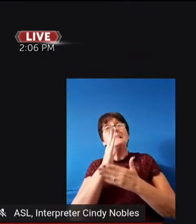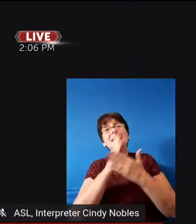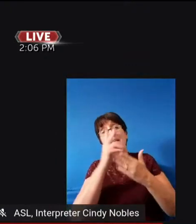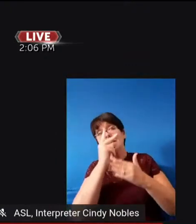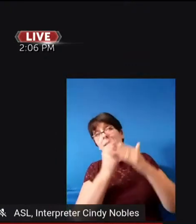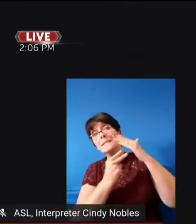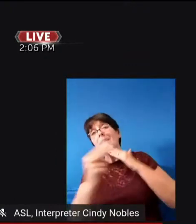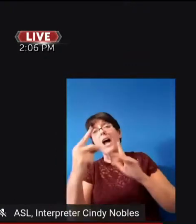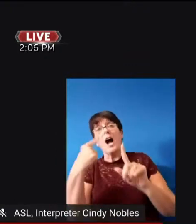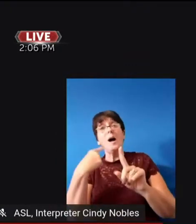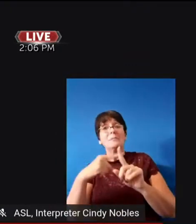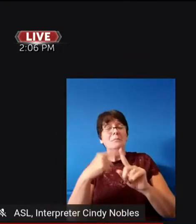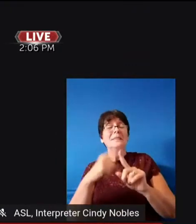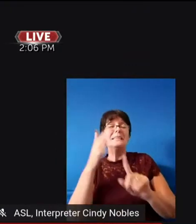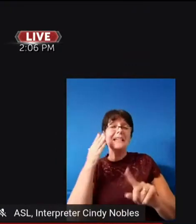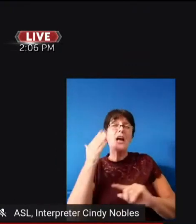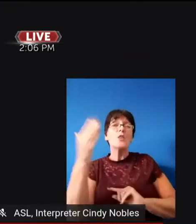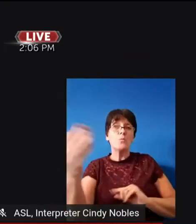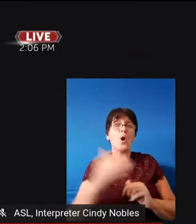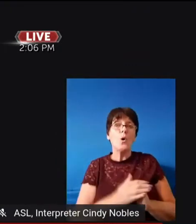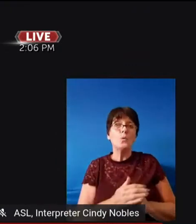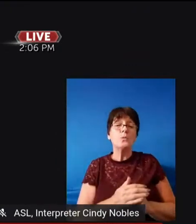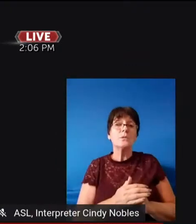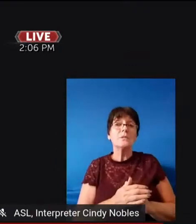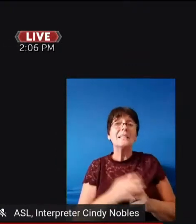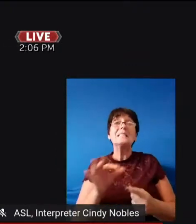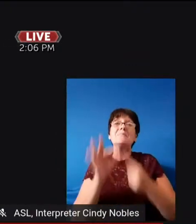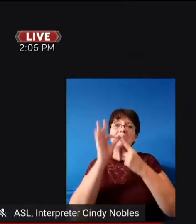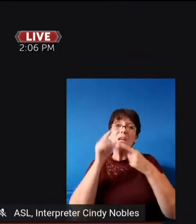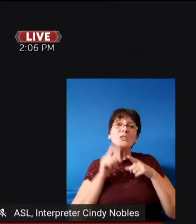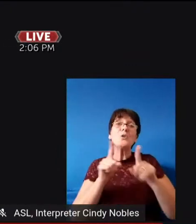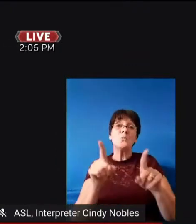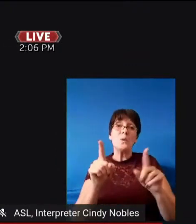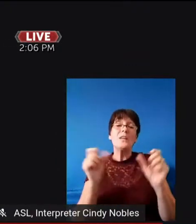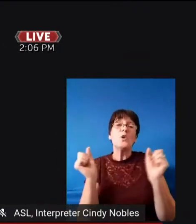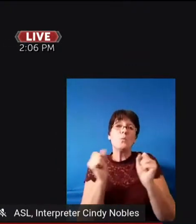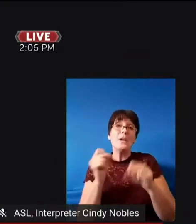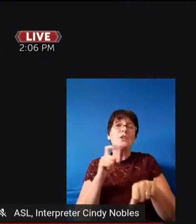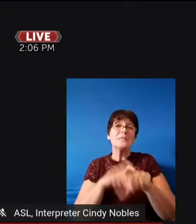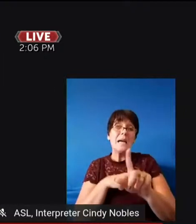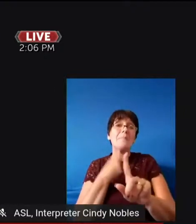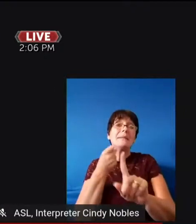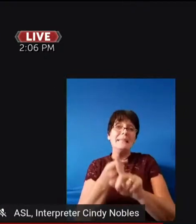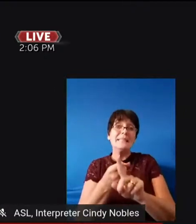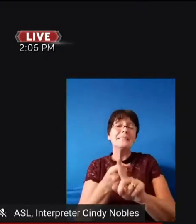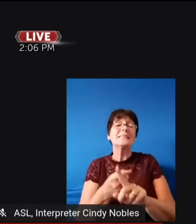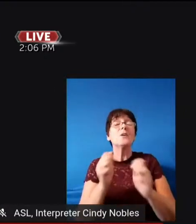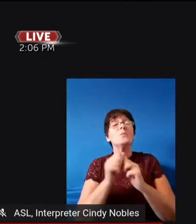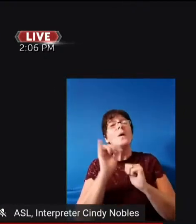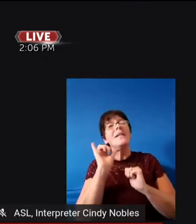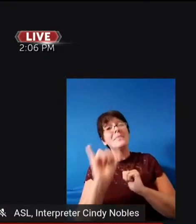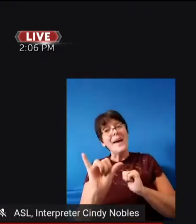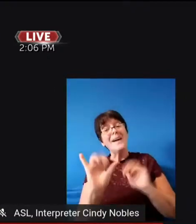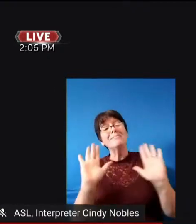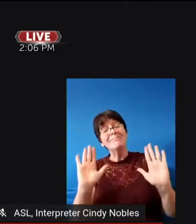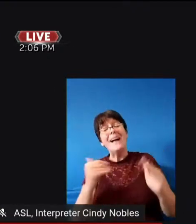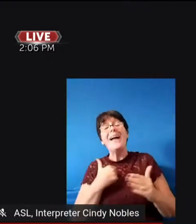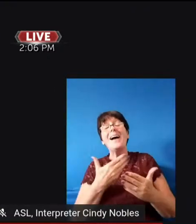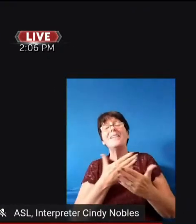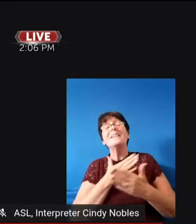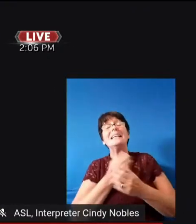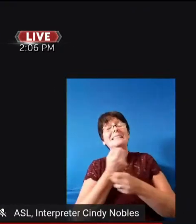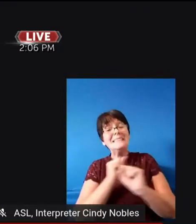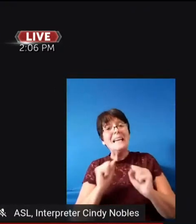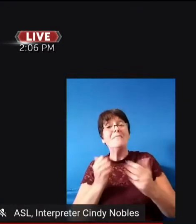we potentially have to bring things indoors a little bit more than we do right now. So with that, have a safe and